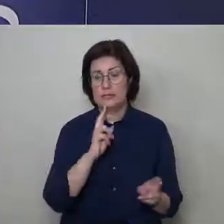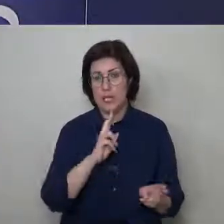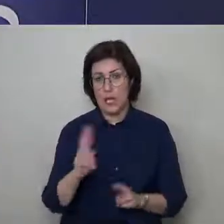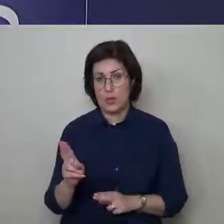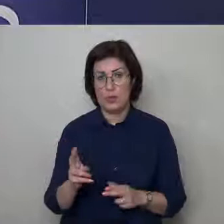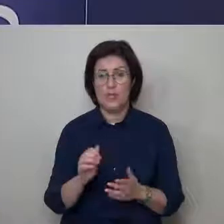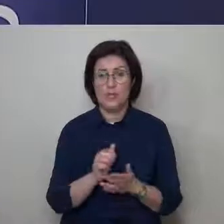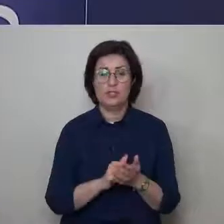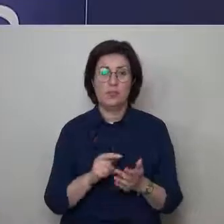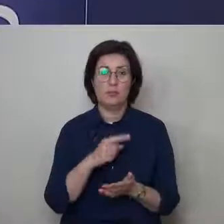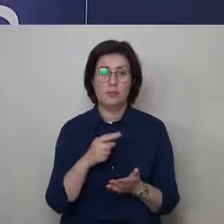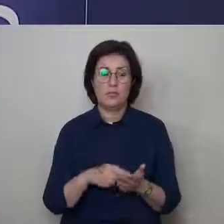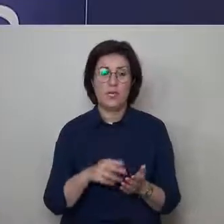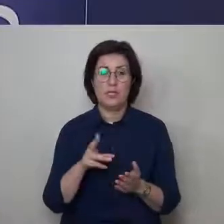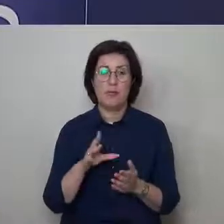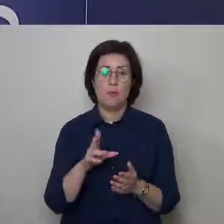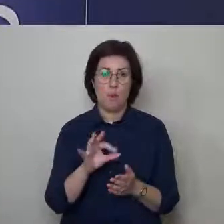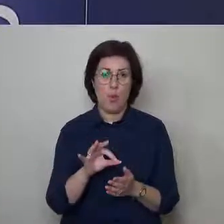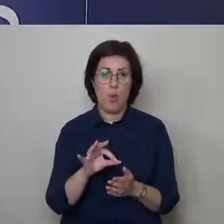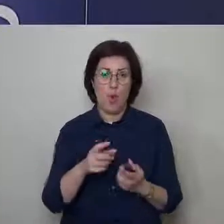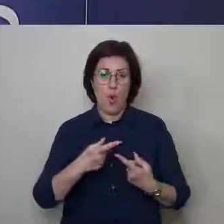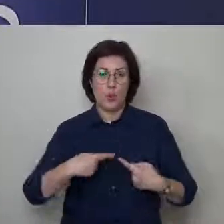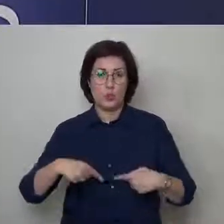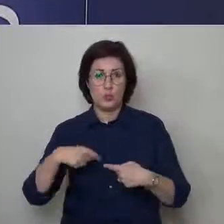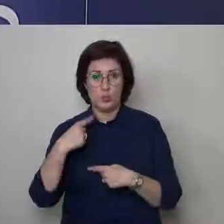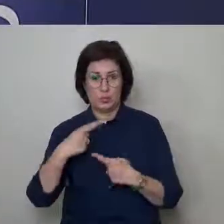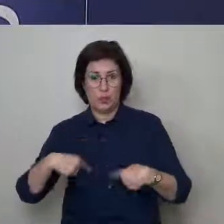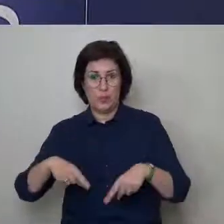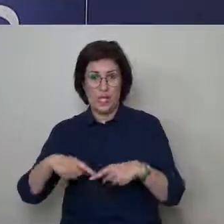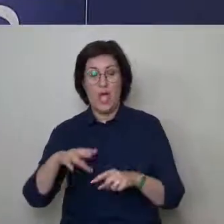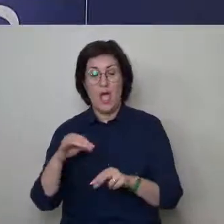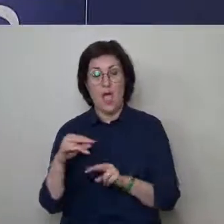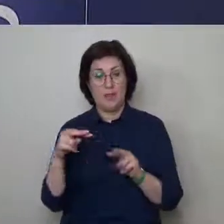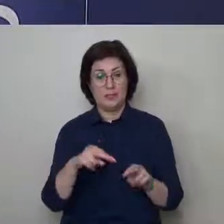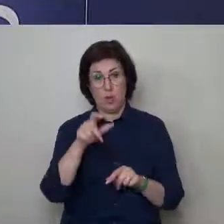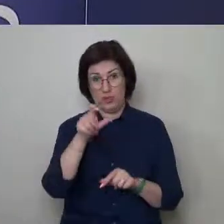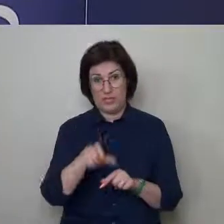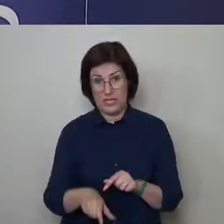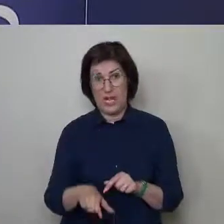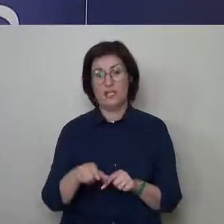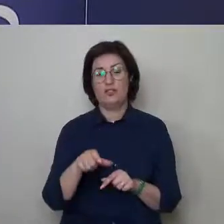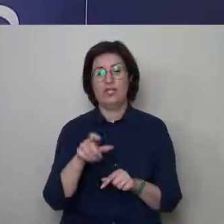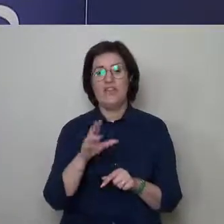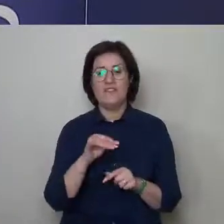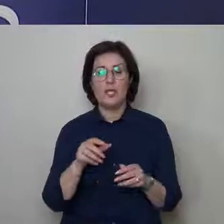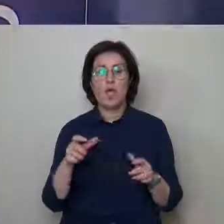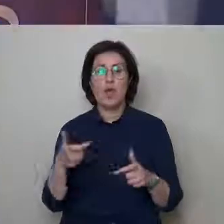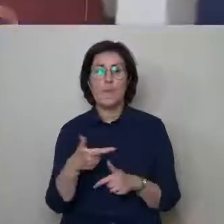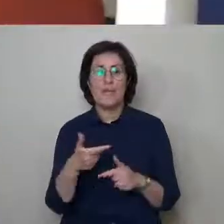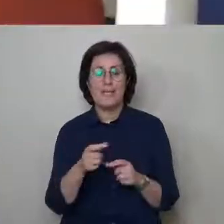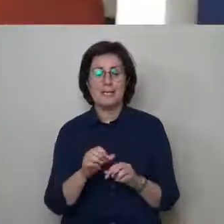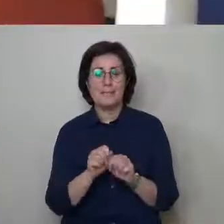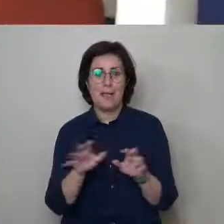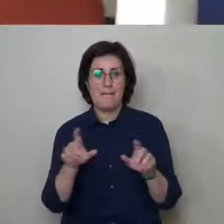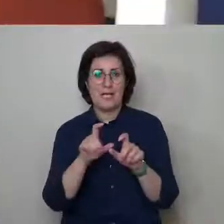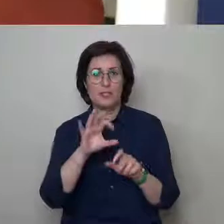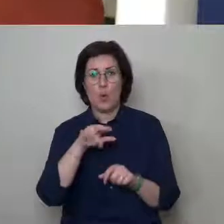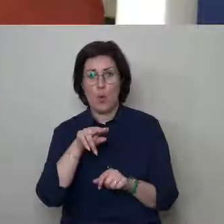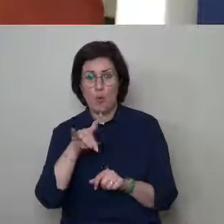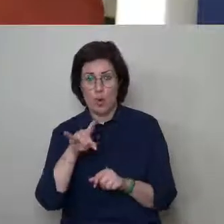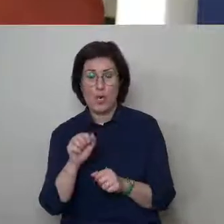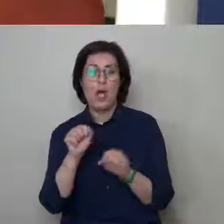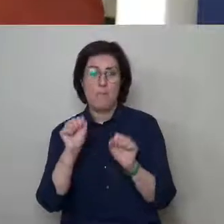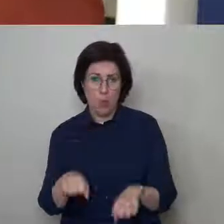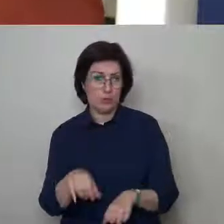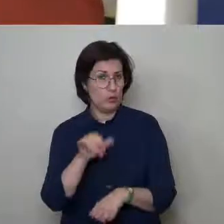a complaint because of this issue of who the subject is, while the observers from representing a Opora network, they can't